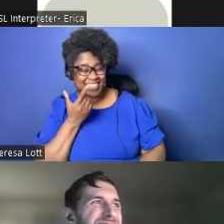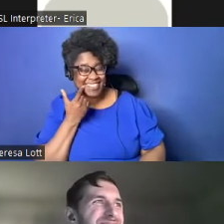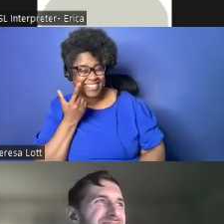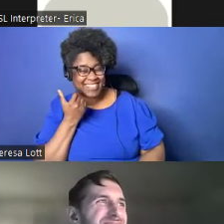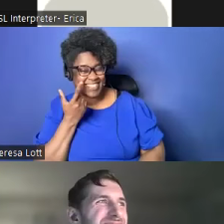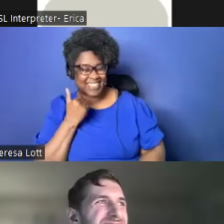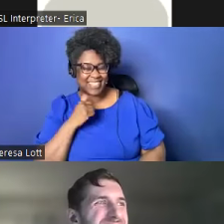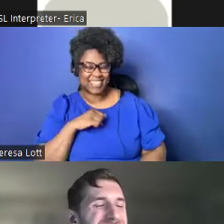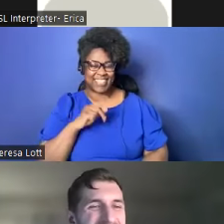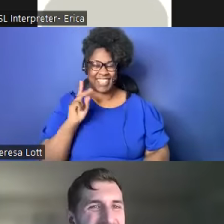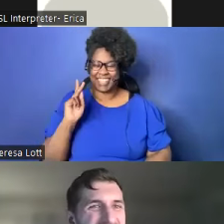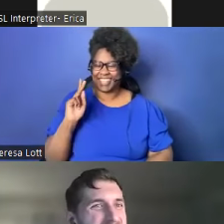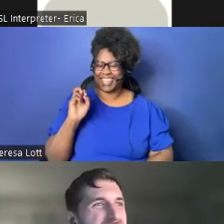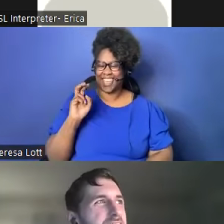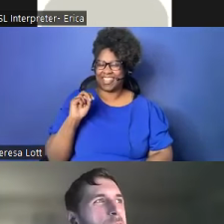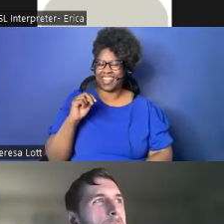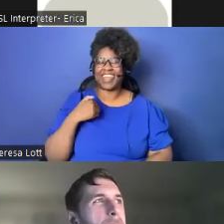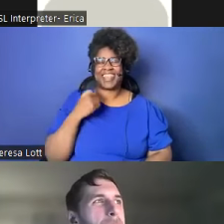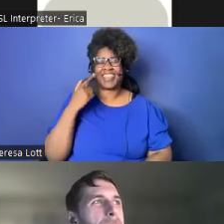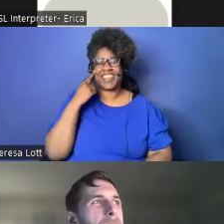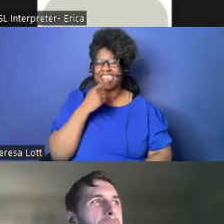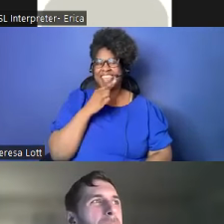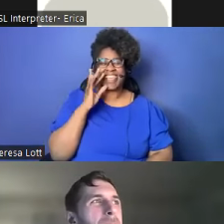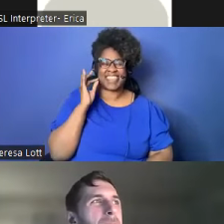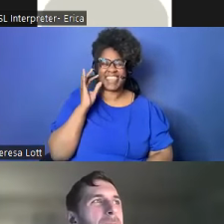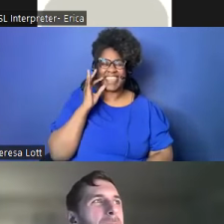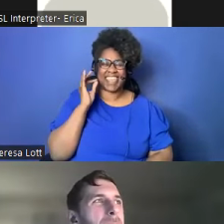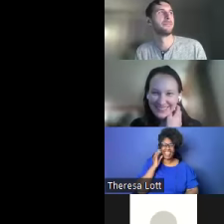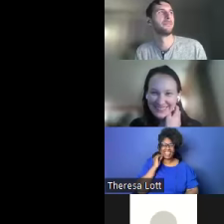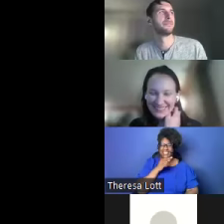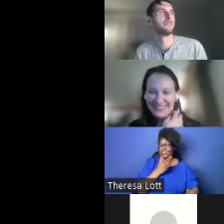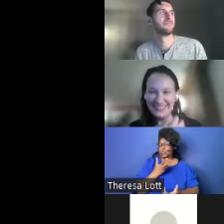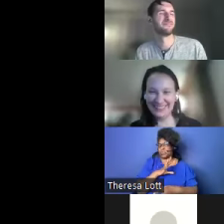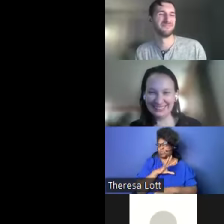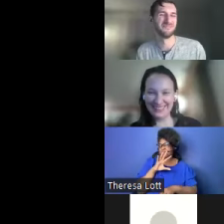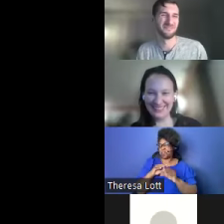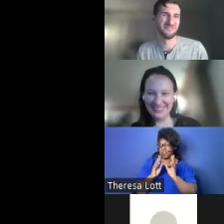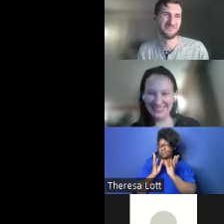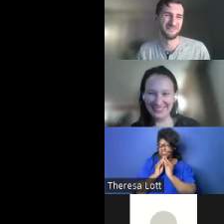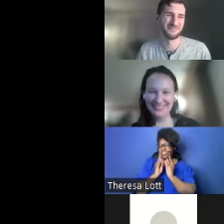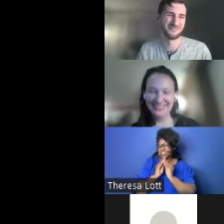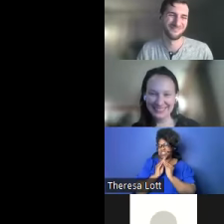I think she wanted to not be involved in the meeting anymore.